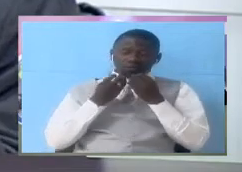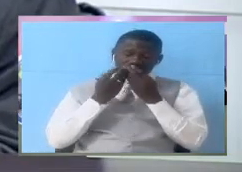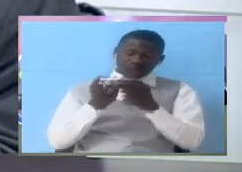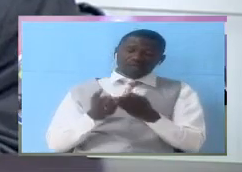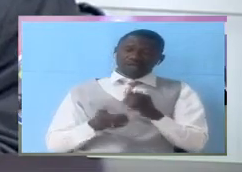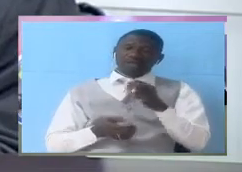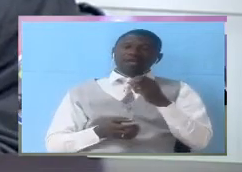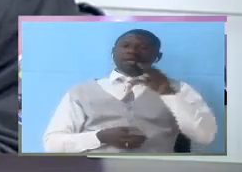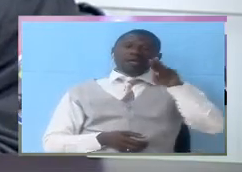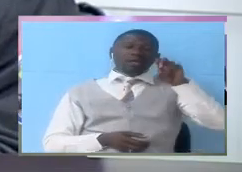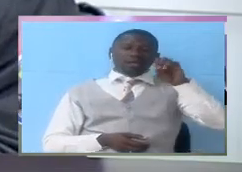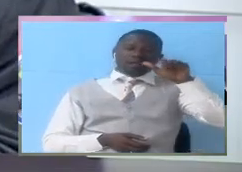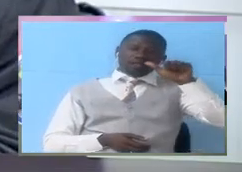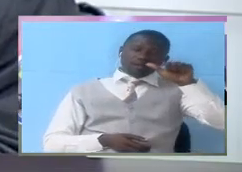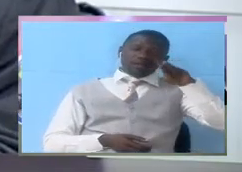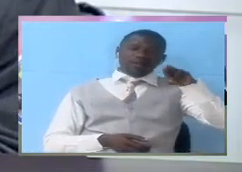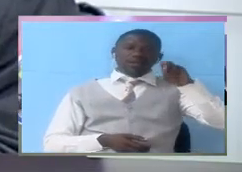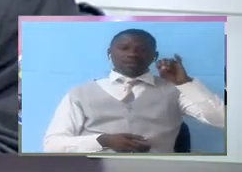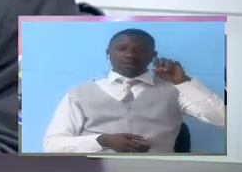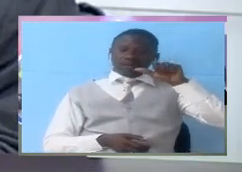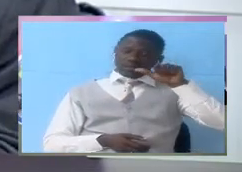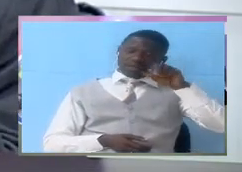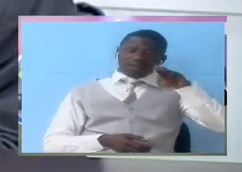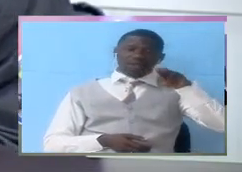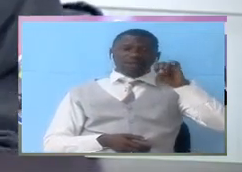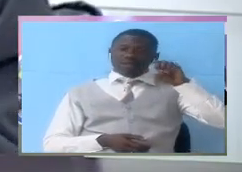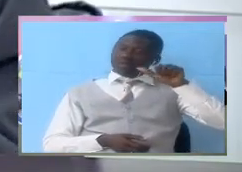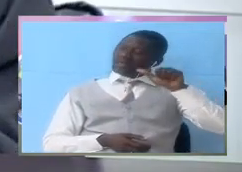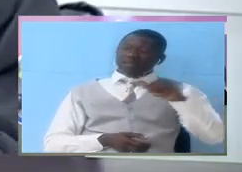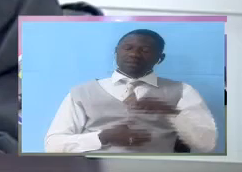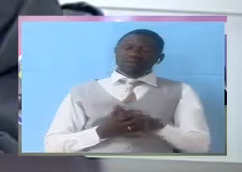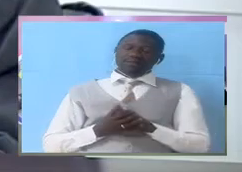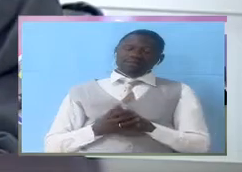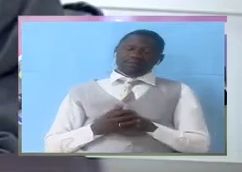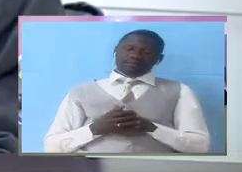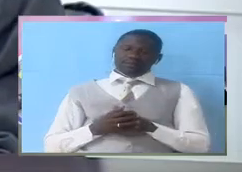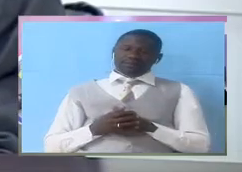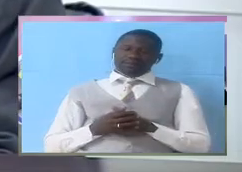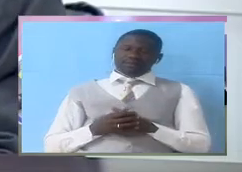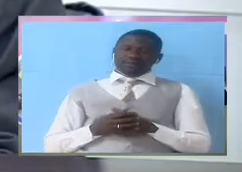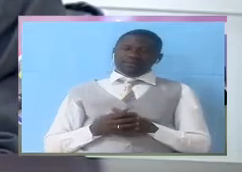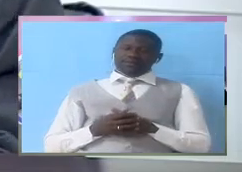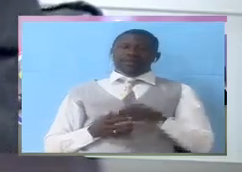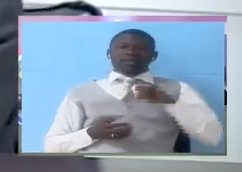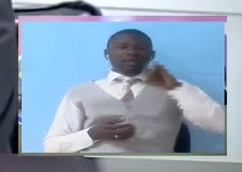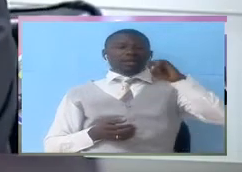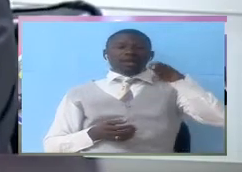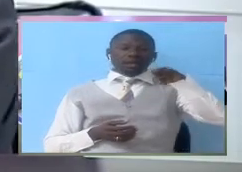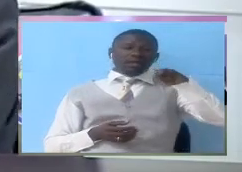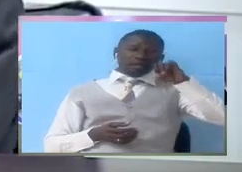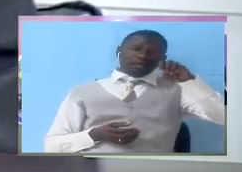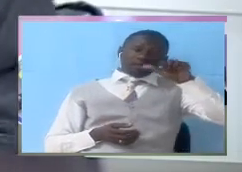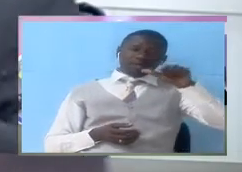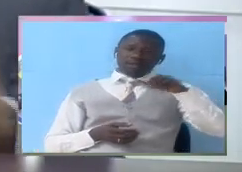the NIA cede dañu nek fi di wax nan NIA NIA took prisoners